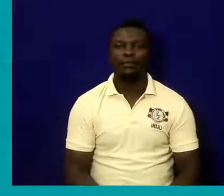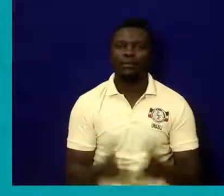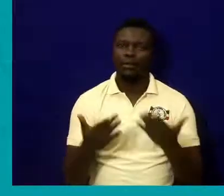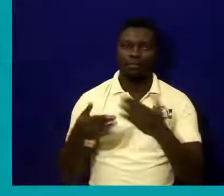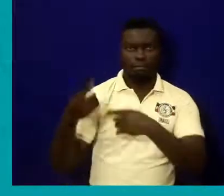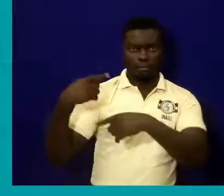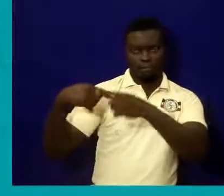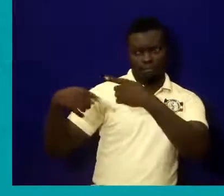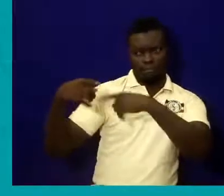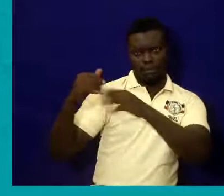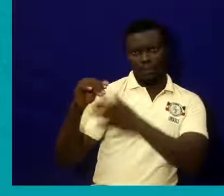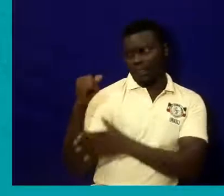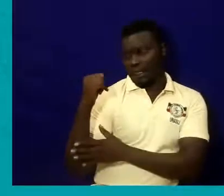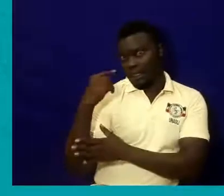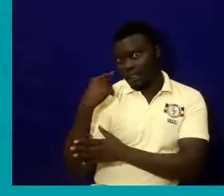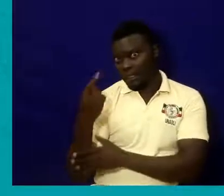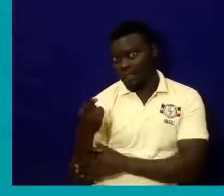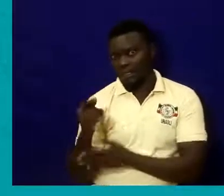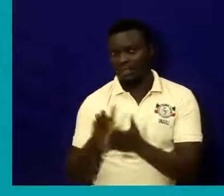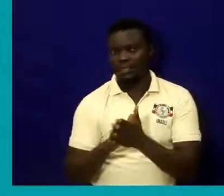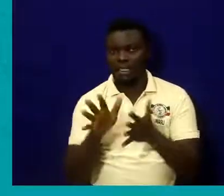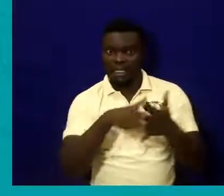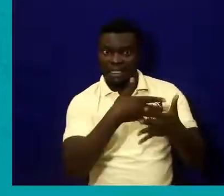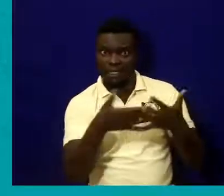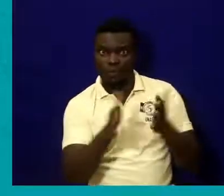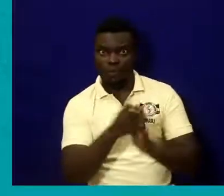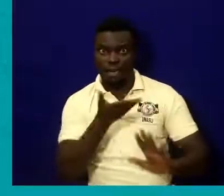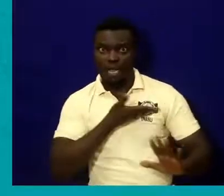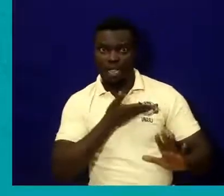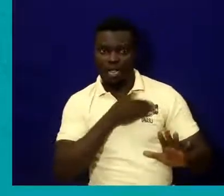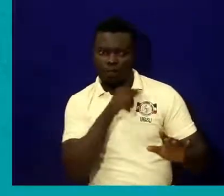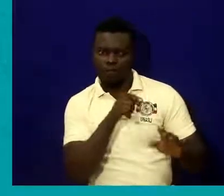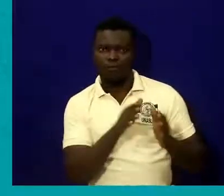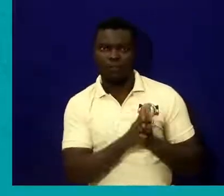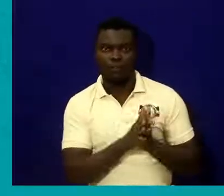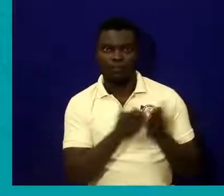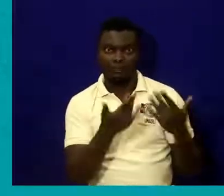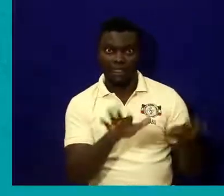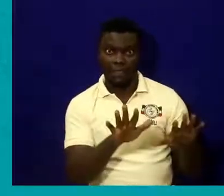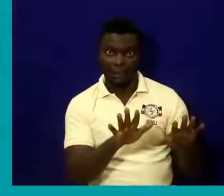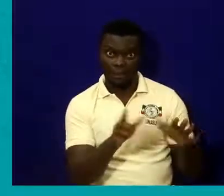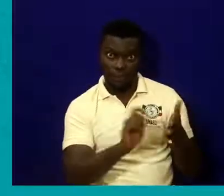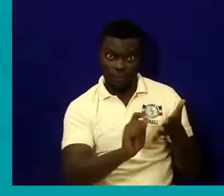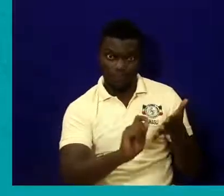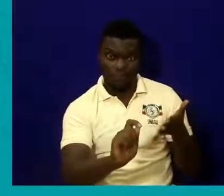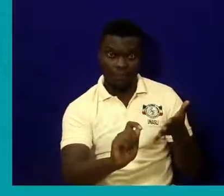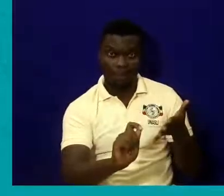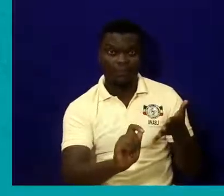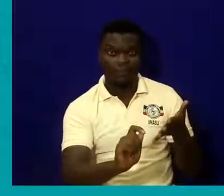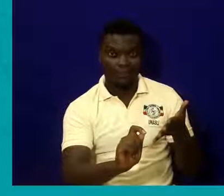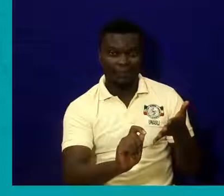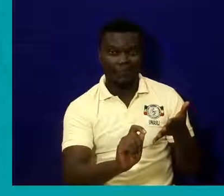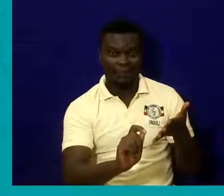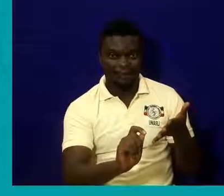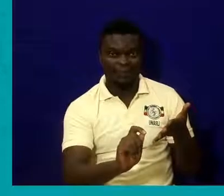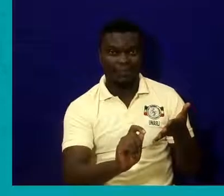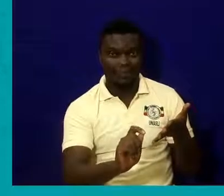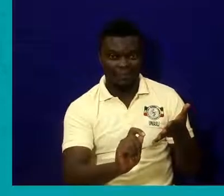Let us go back to the table that we have drawn.